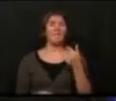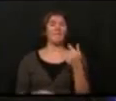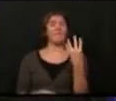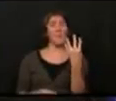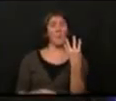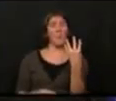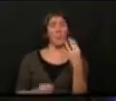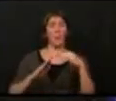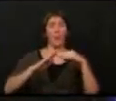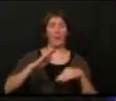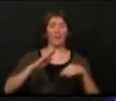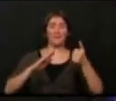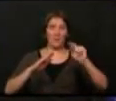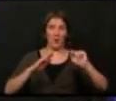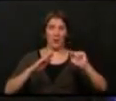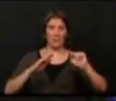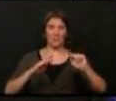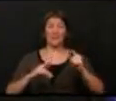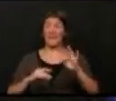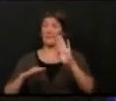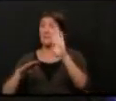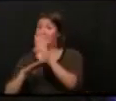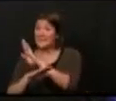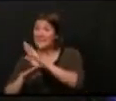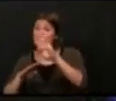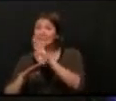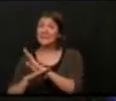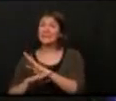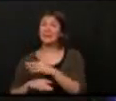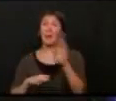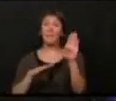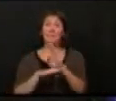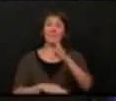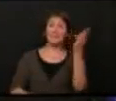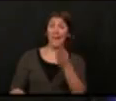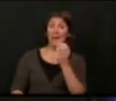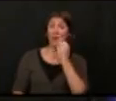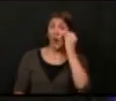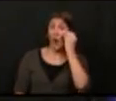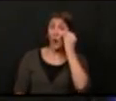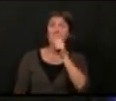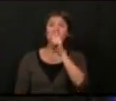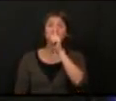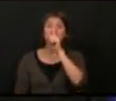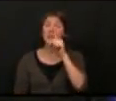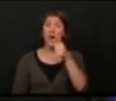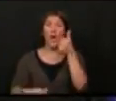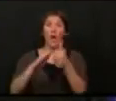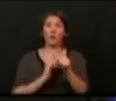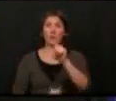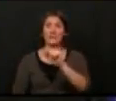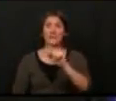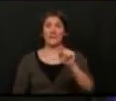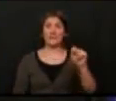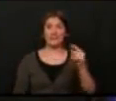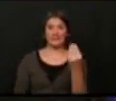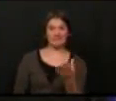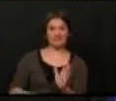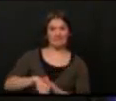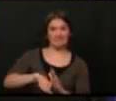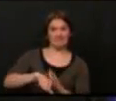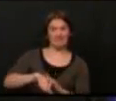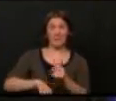units. Commercial, industrial, and even commercial residential properties are not served by our contract. So those folks will